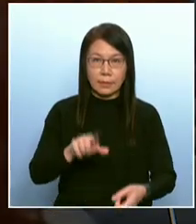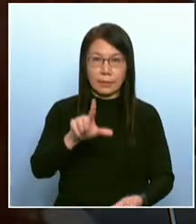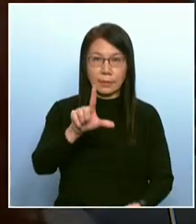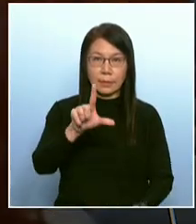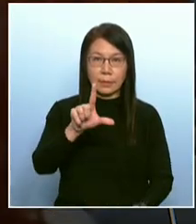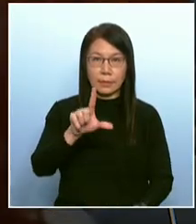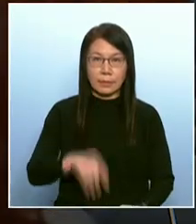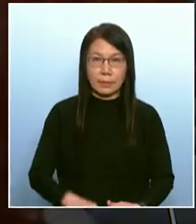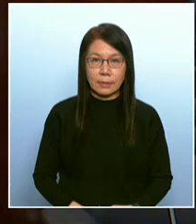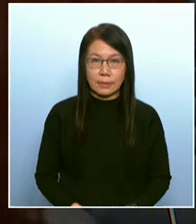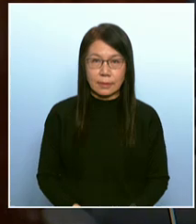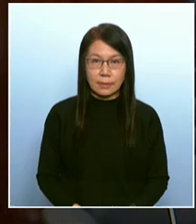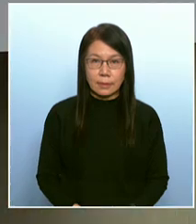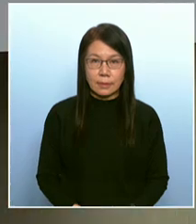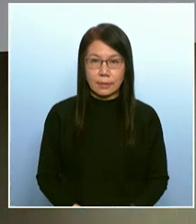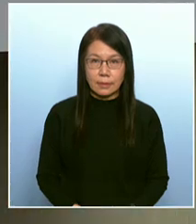Starry Lee.